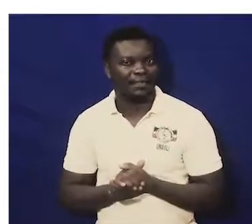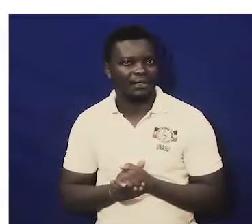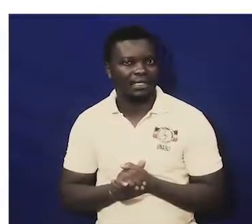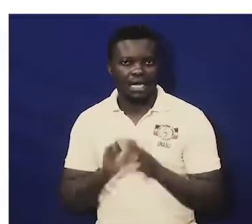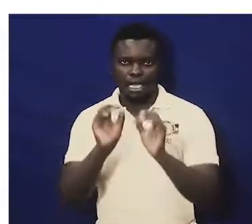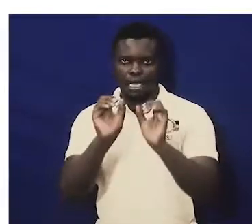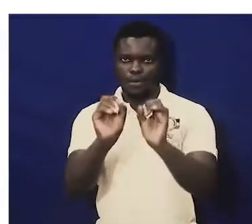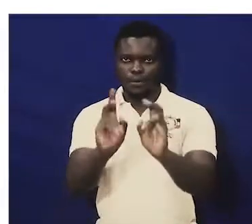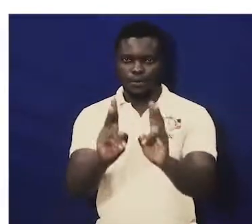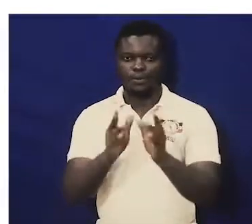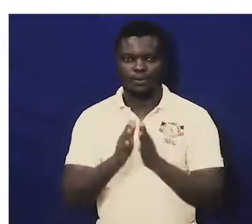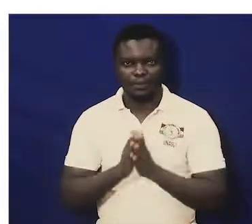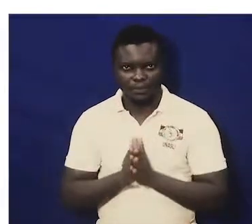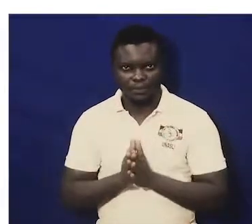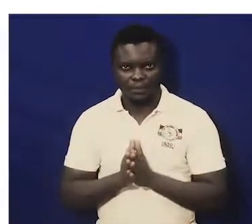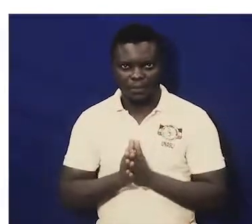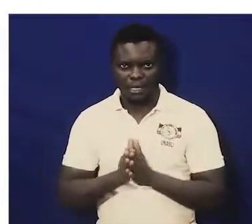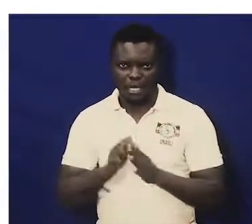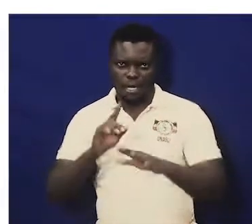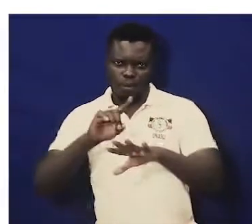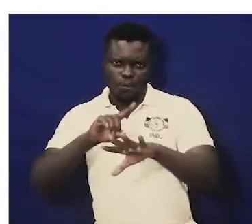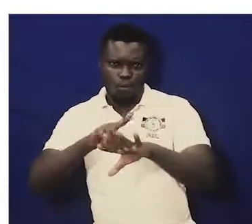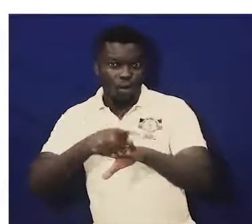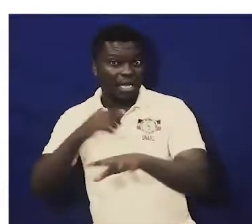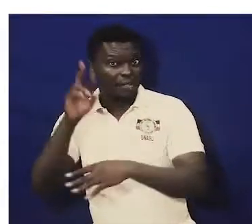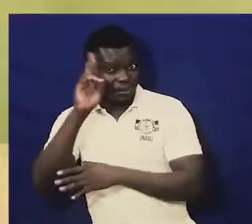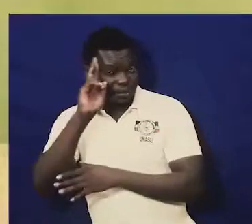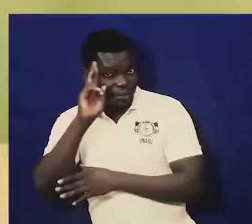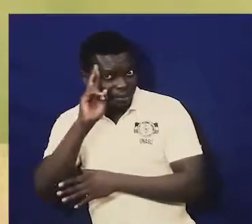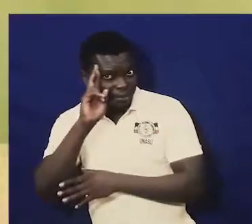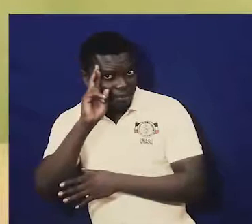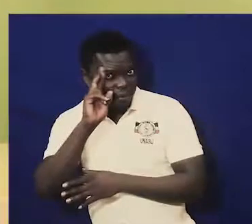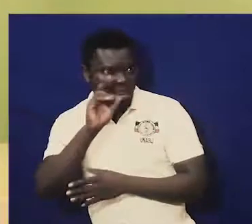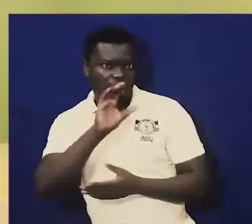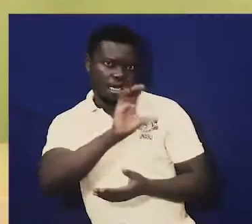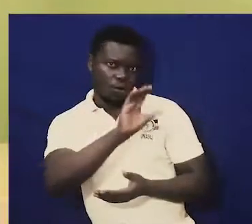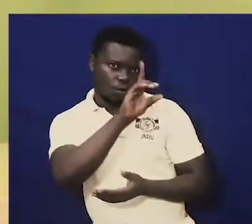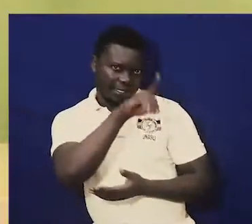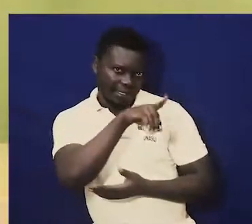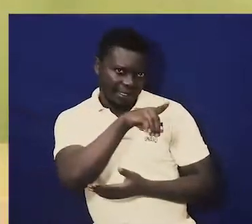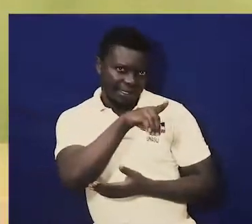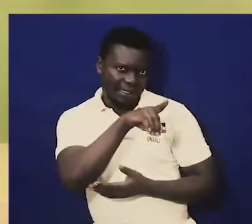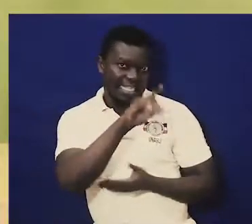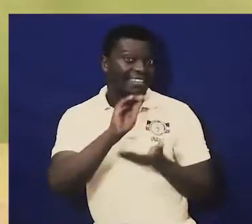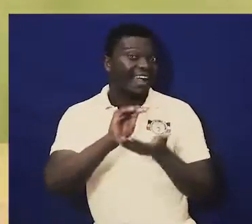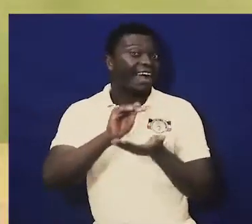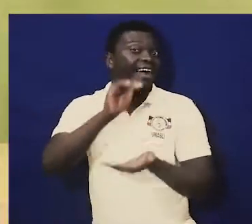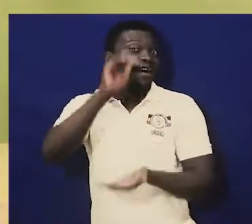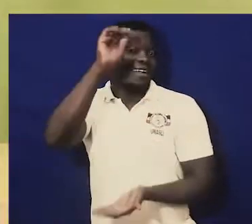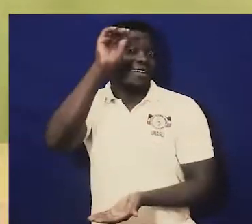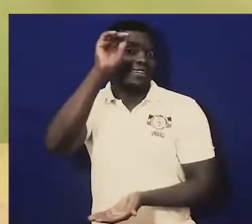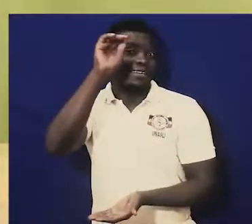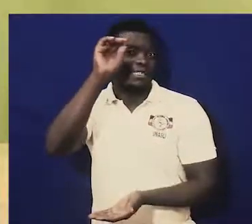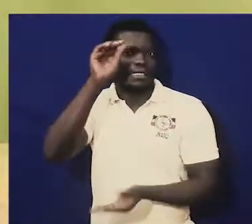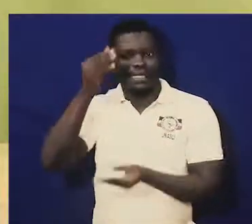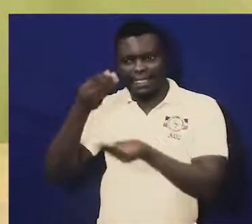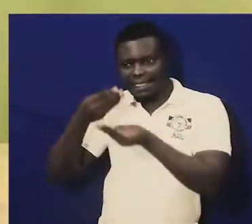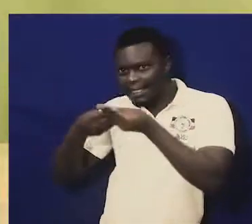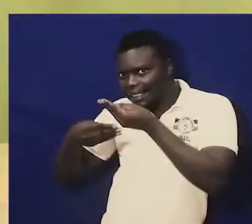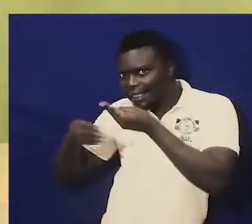We just said that when the cost price is higher than the selling